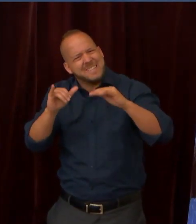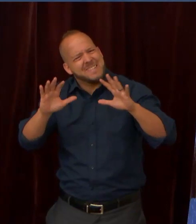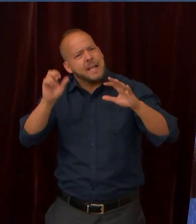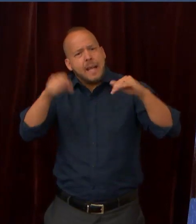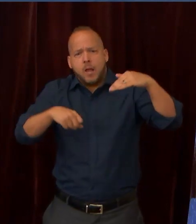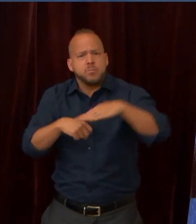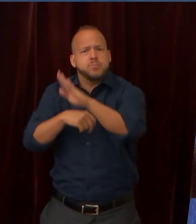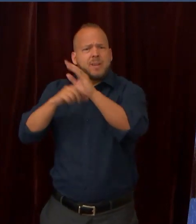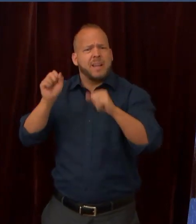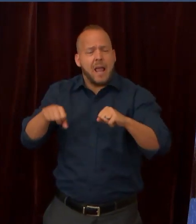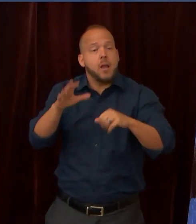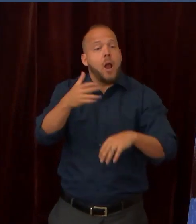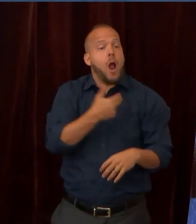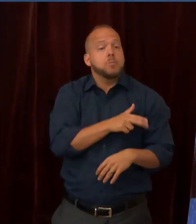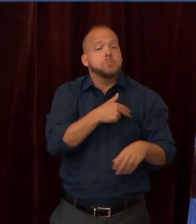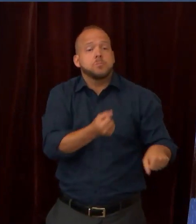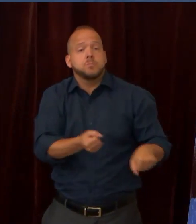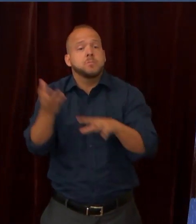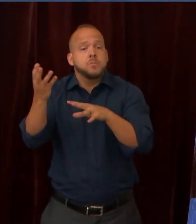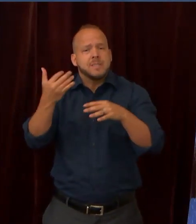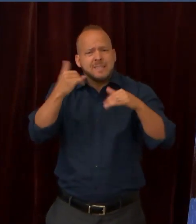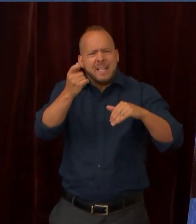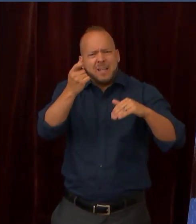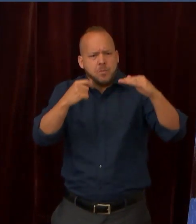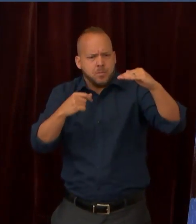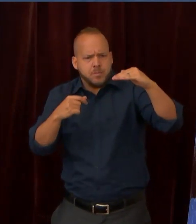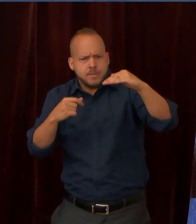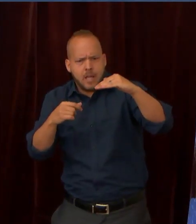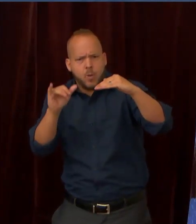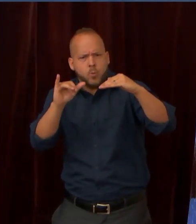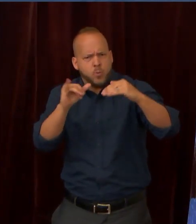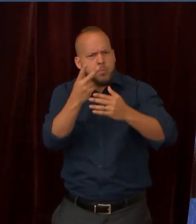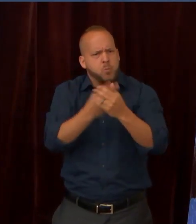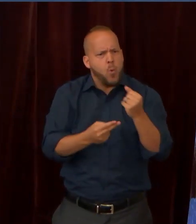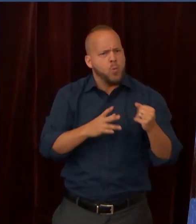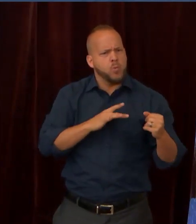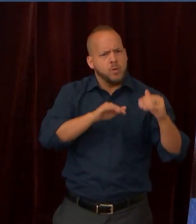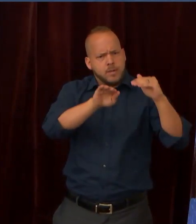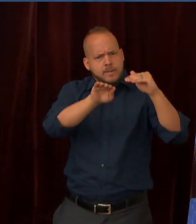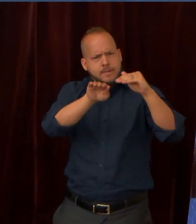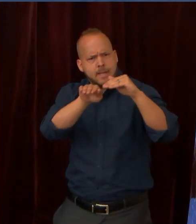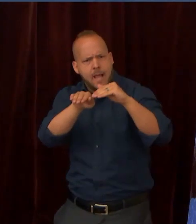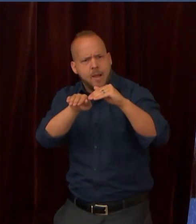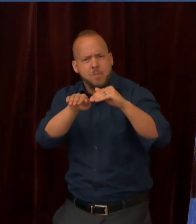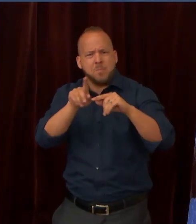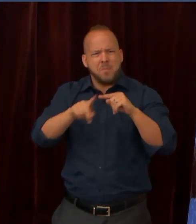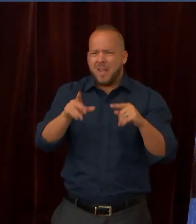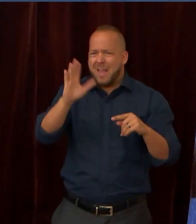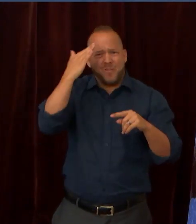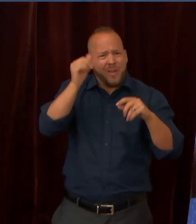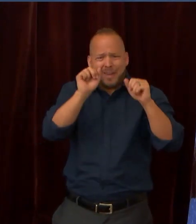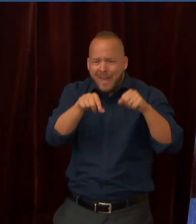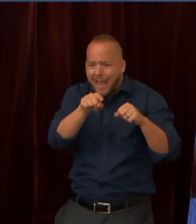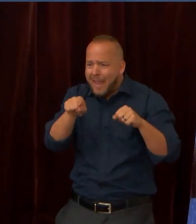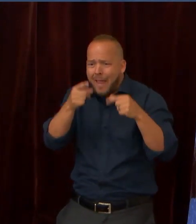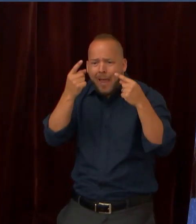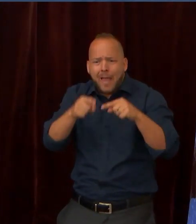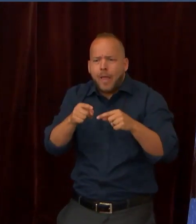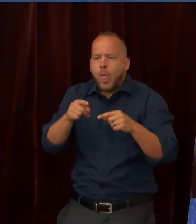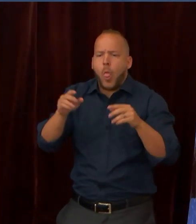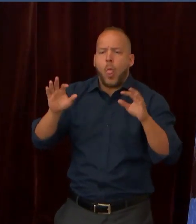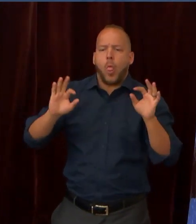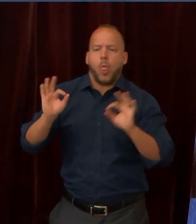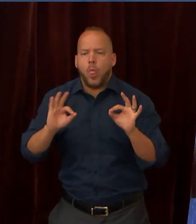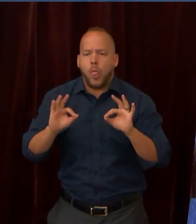can spring back very quickly. I think there was just today I read, it may have been in your newspaper, Joe, about some assessments about the